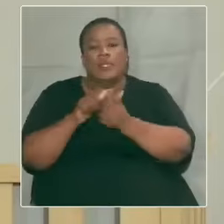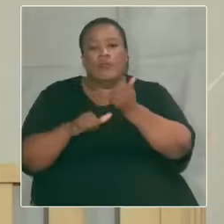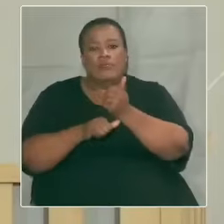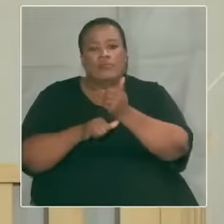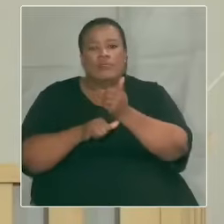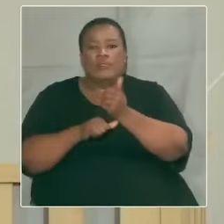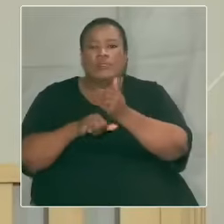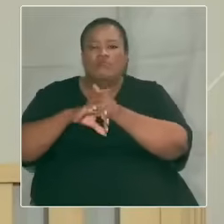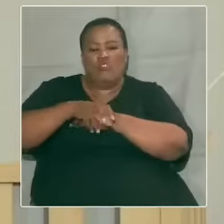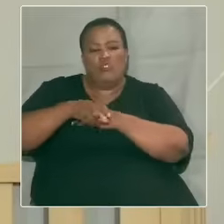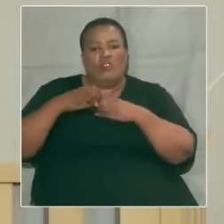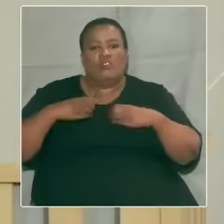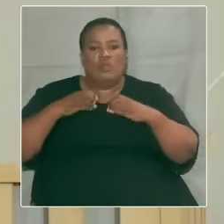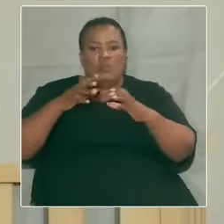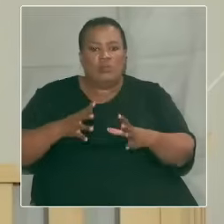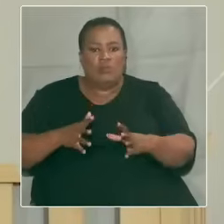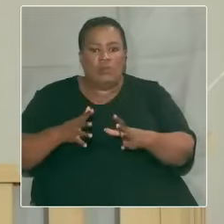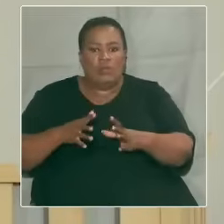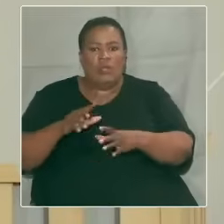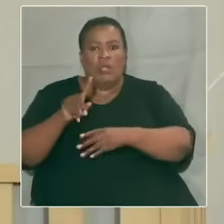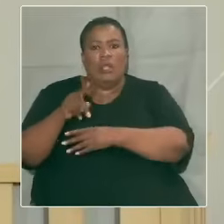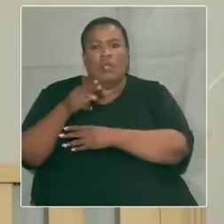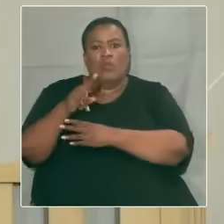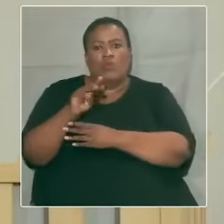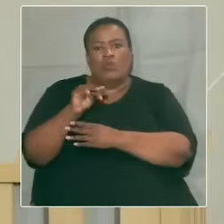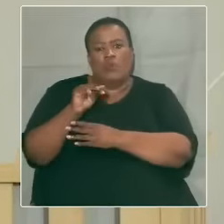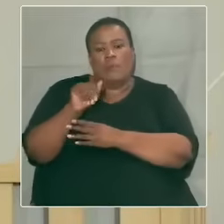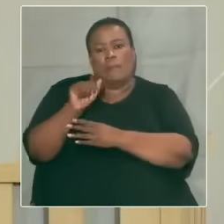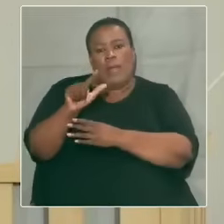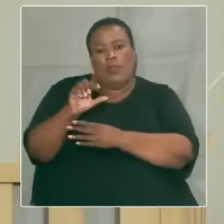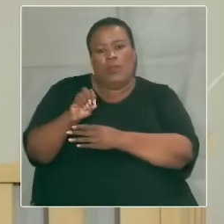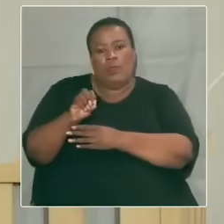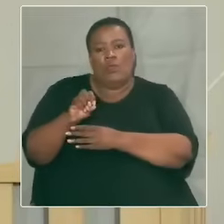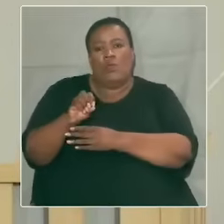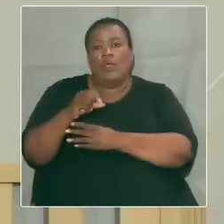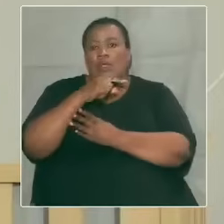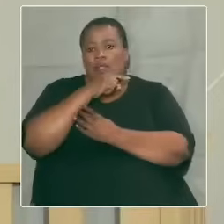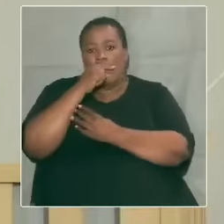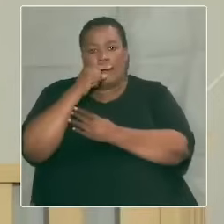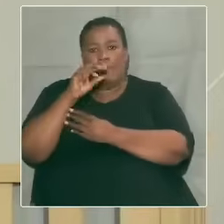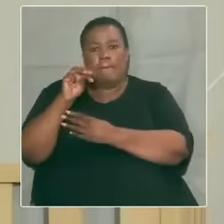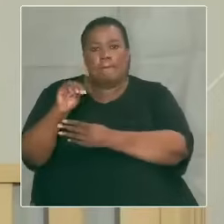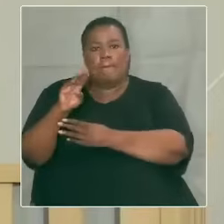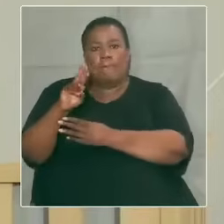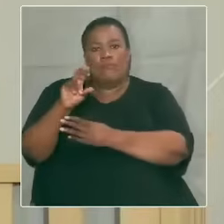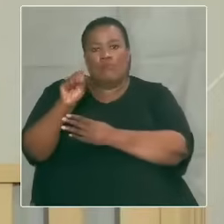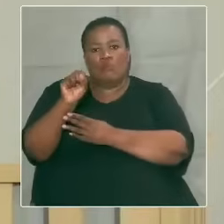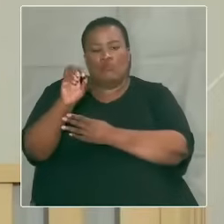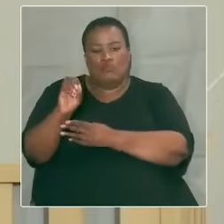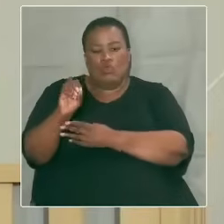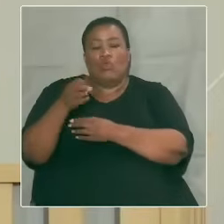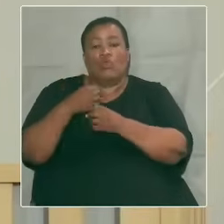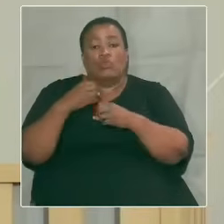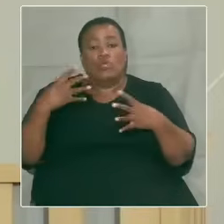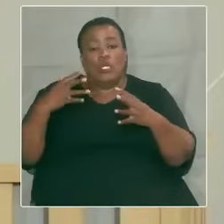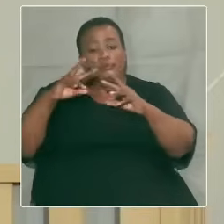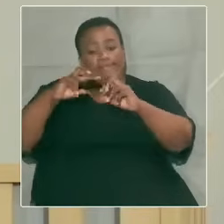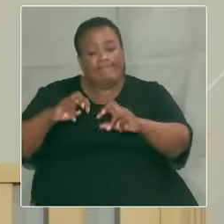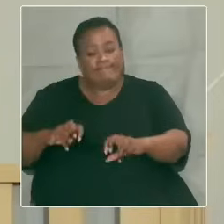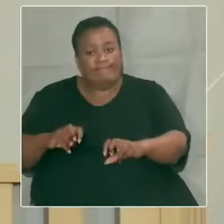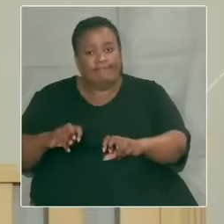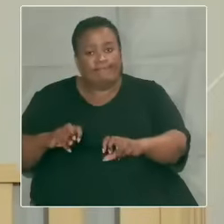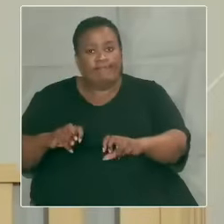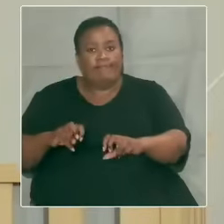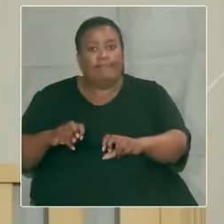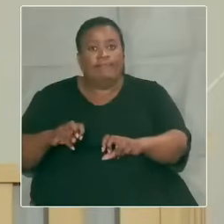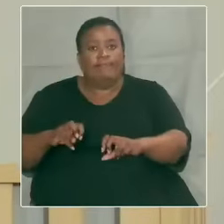Commissioner Mbuso Khumalo, assumed the responsibility for investigating